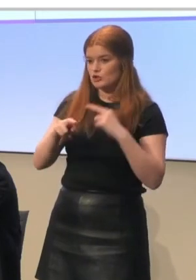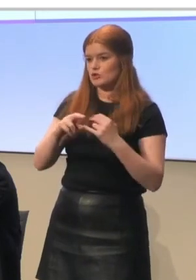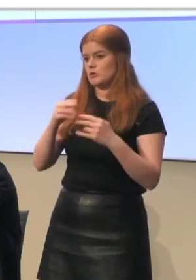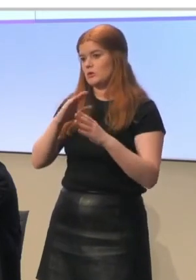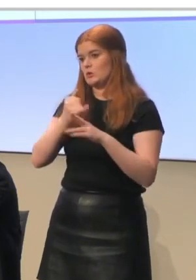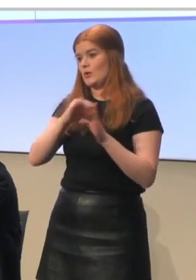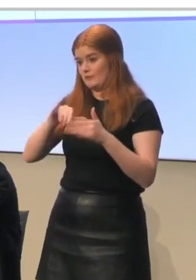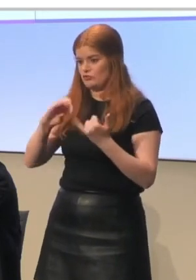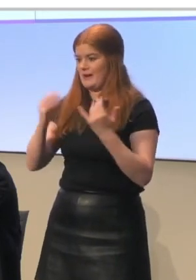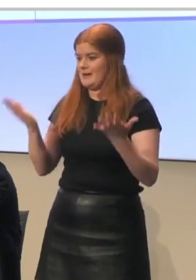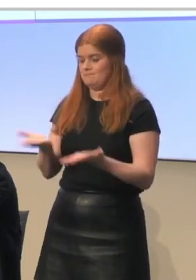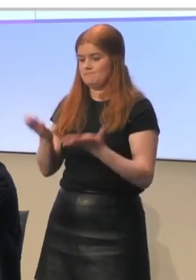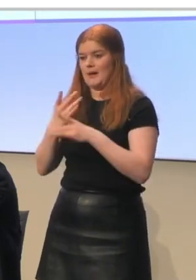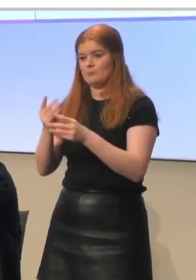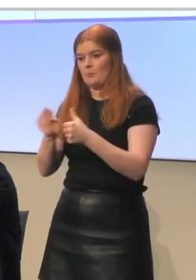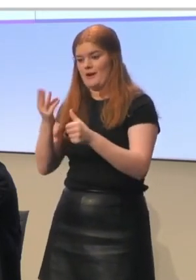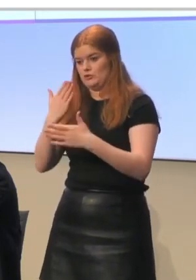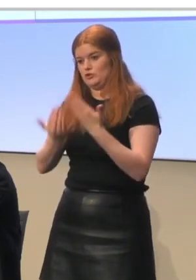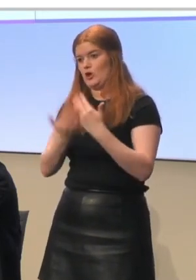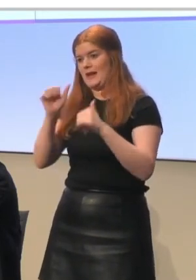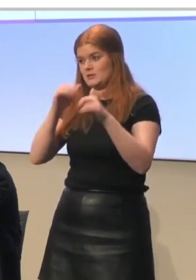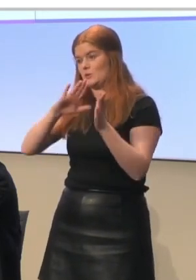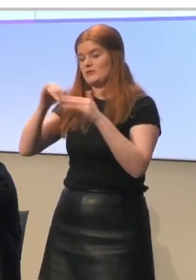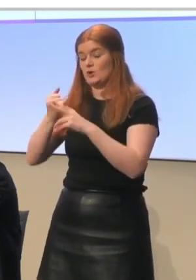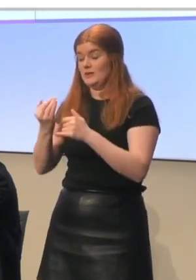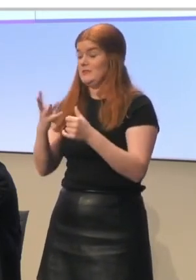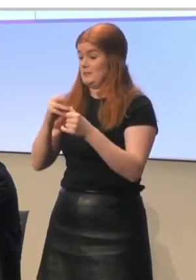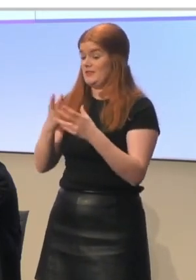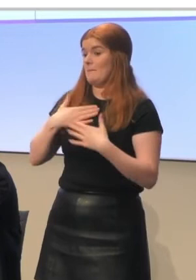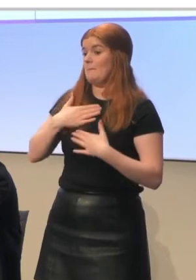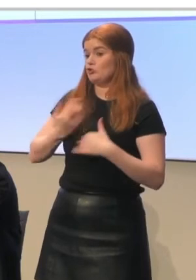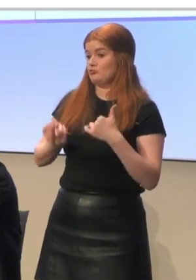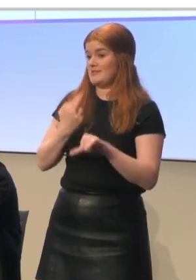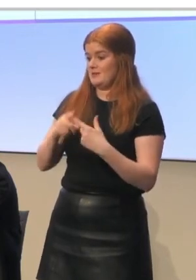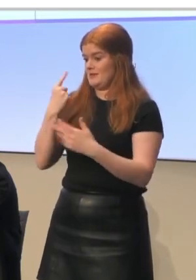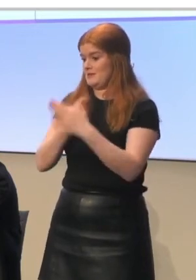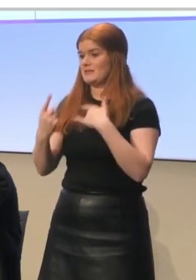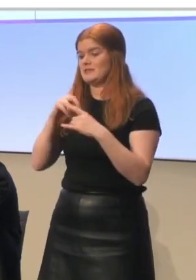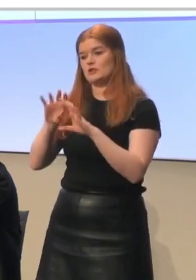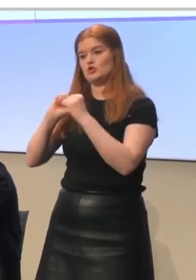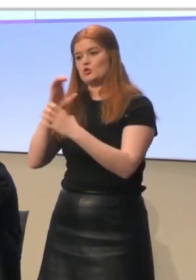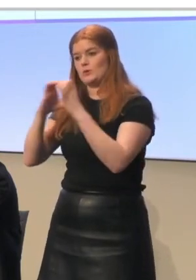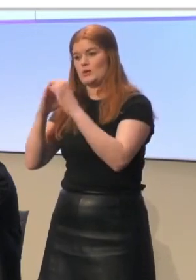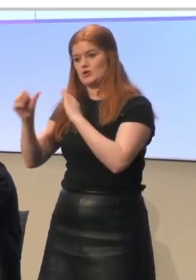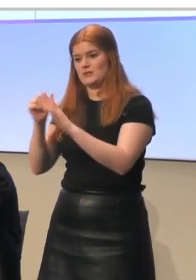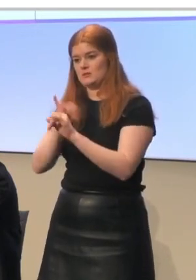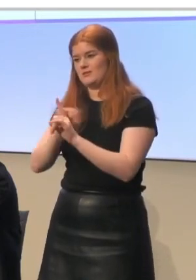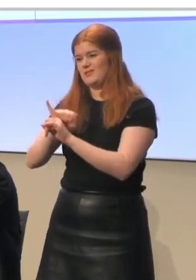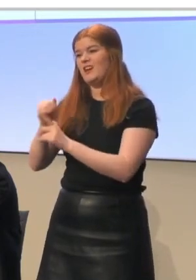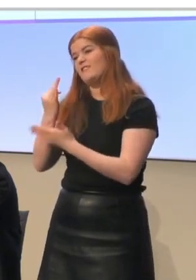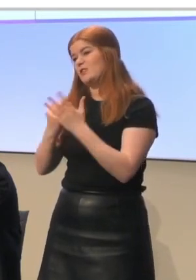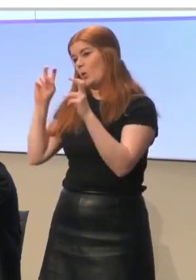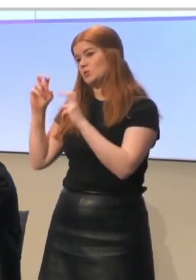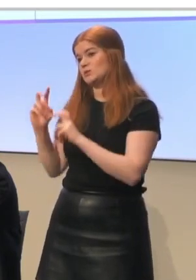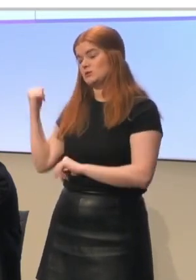young adults for leaving school, particularly in terms of their emotional readiness, their independence, and their social and communication skills. And just a couple of quotes